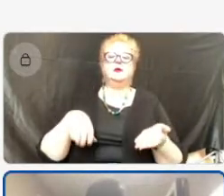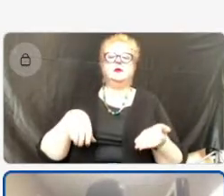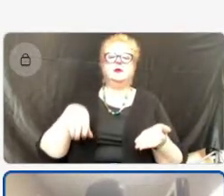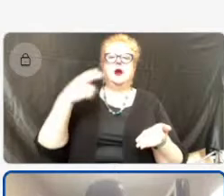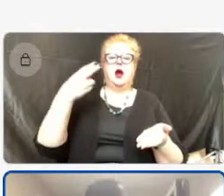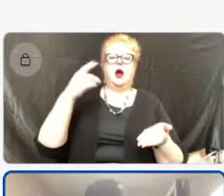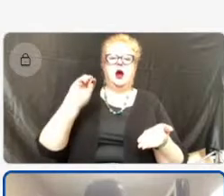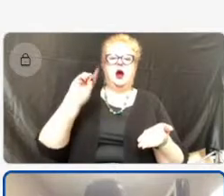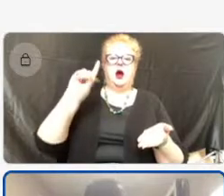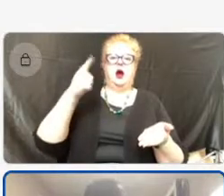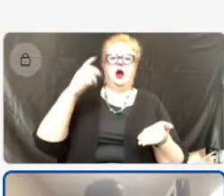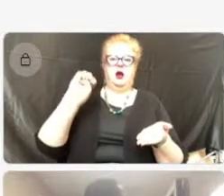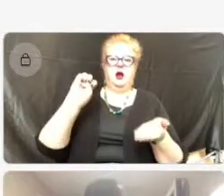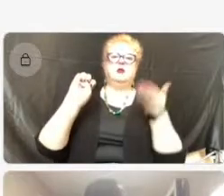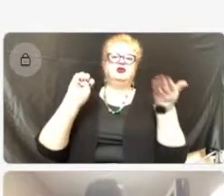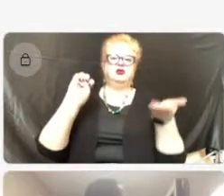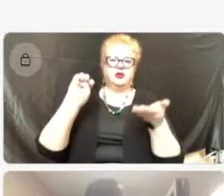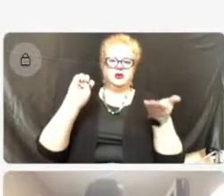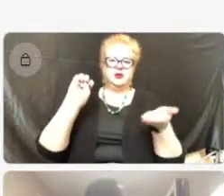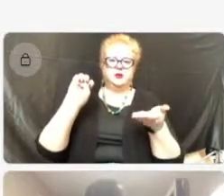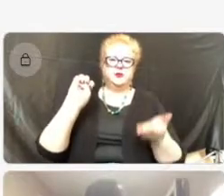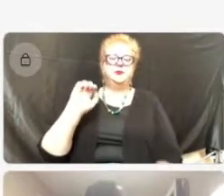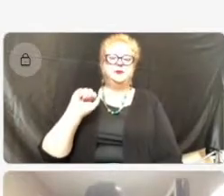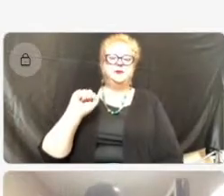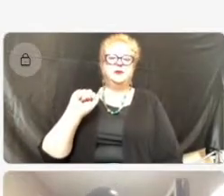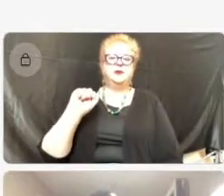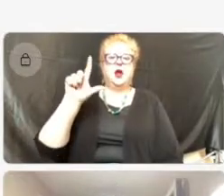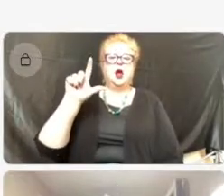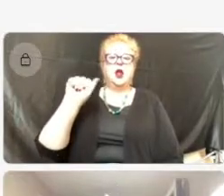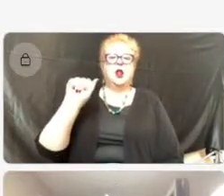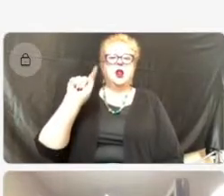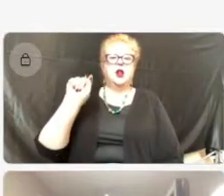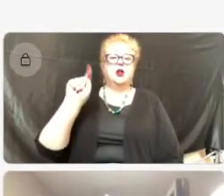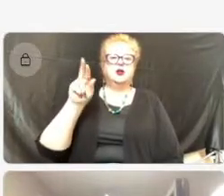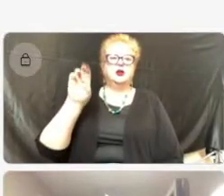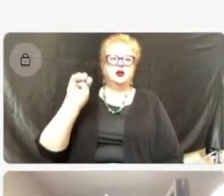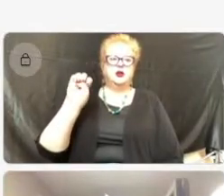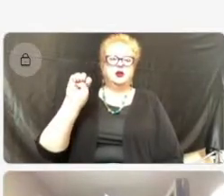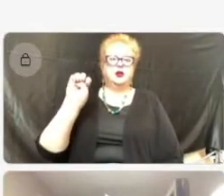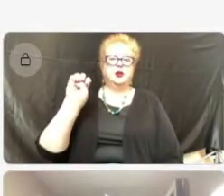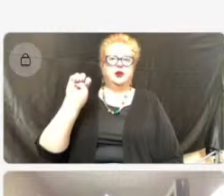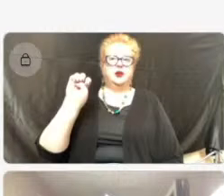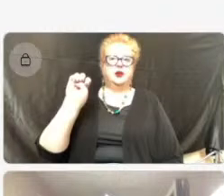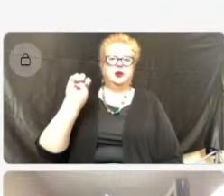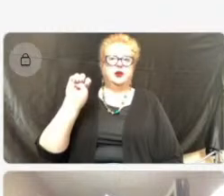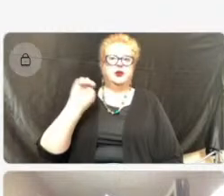Hodge? Here. Latour?